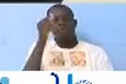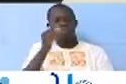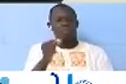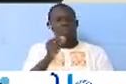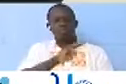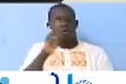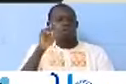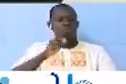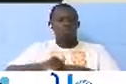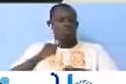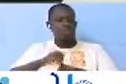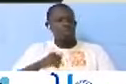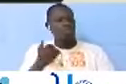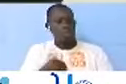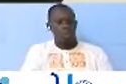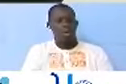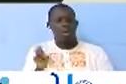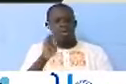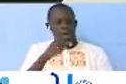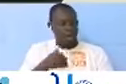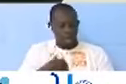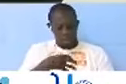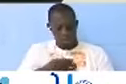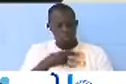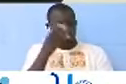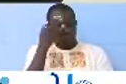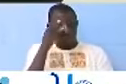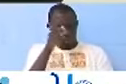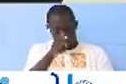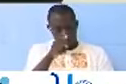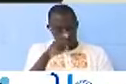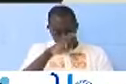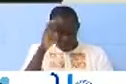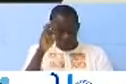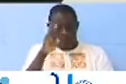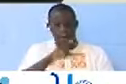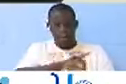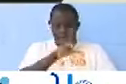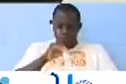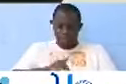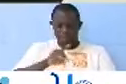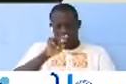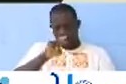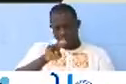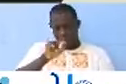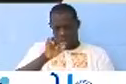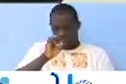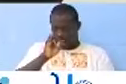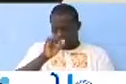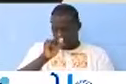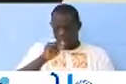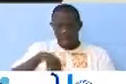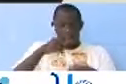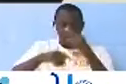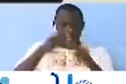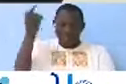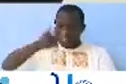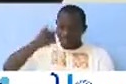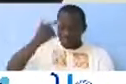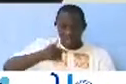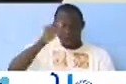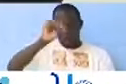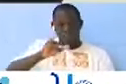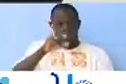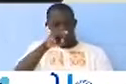was that, I mean, after working at the NIA for almost 17 years, you want to tell us that the first time you heard the name of torturers